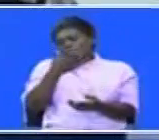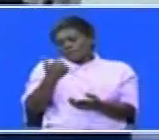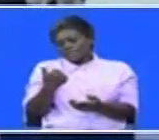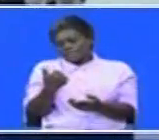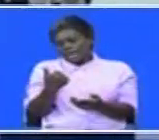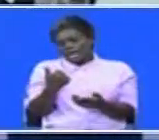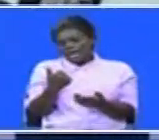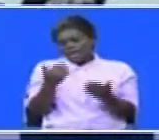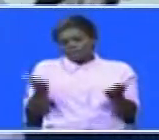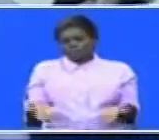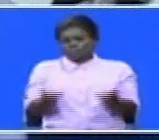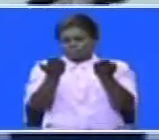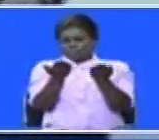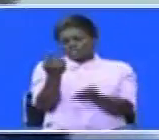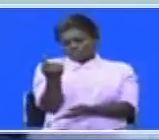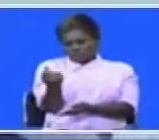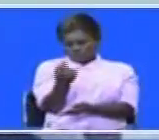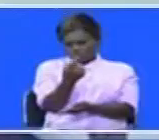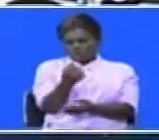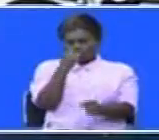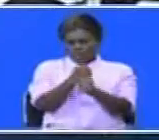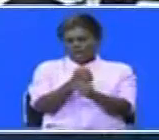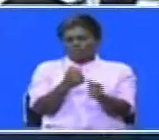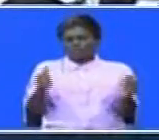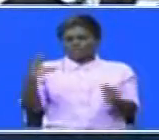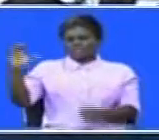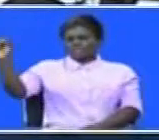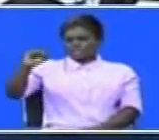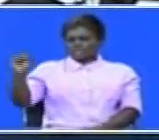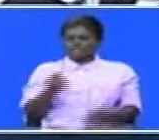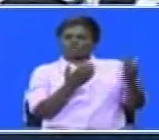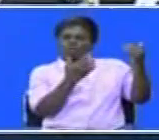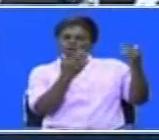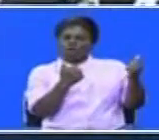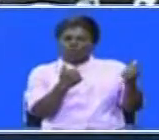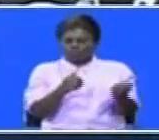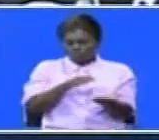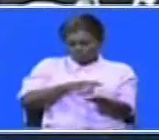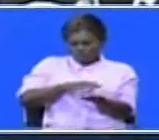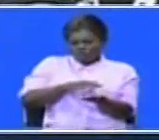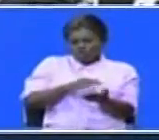them up and be able to package them properly for the tourist. The CS is hoping the winds bring good fortune once